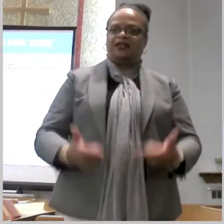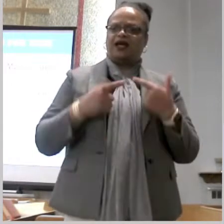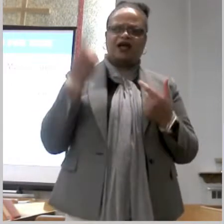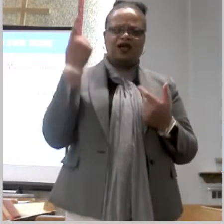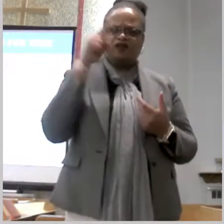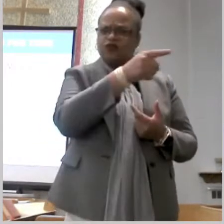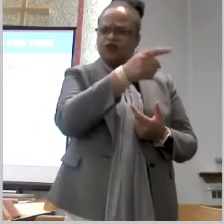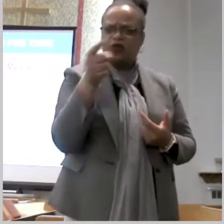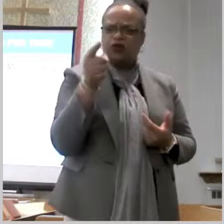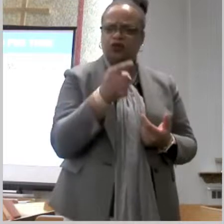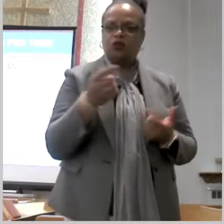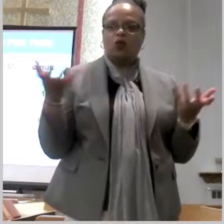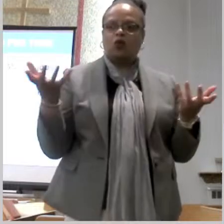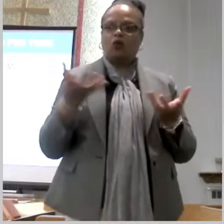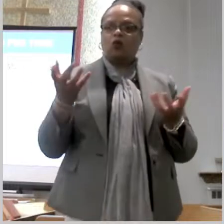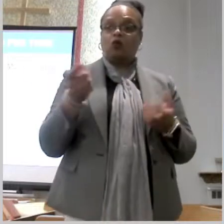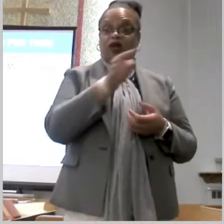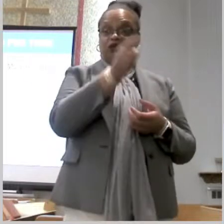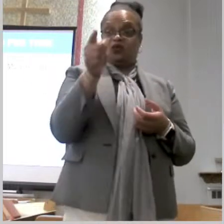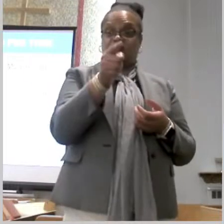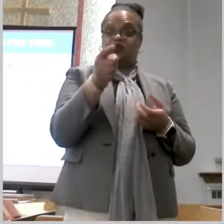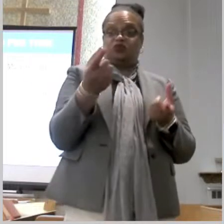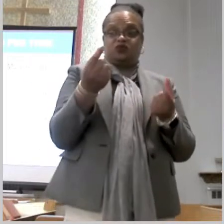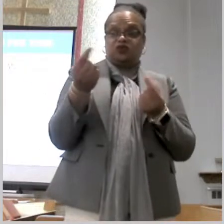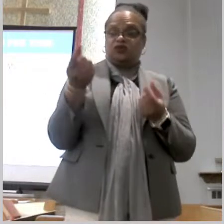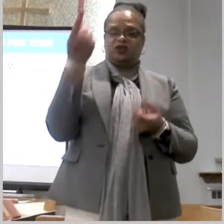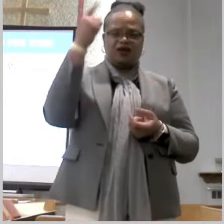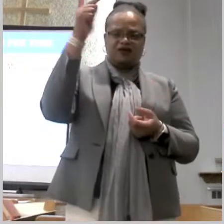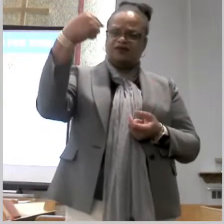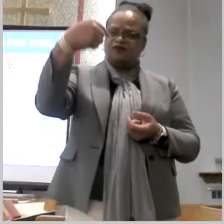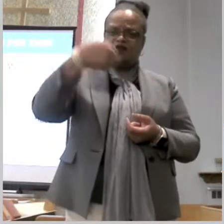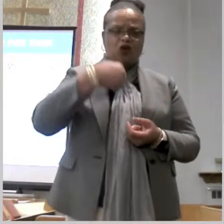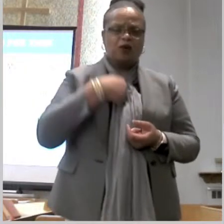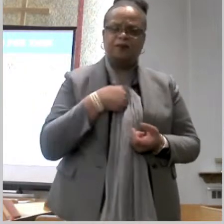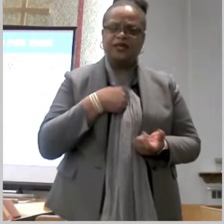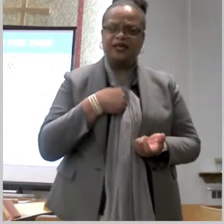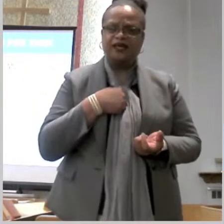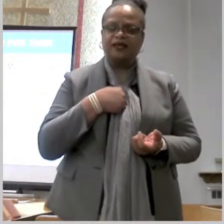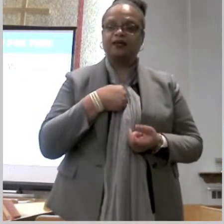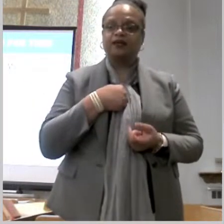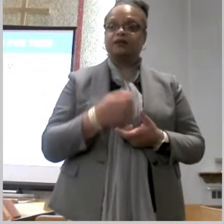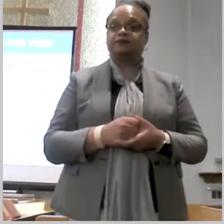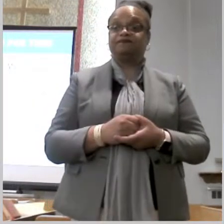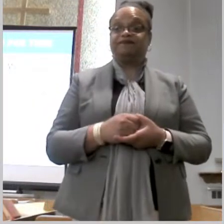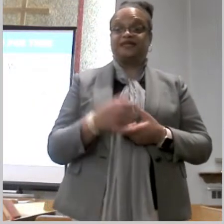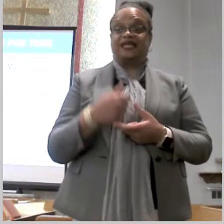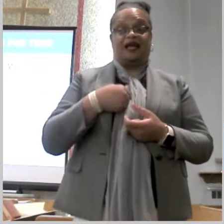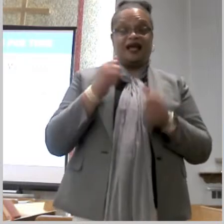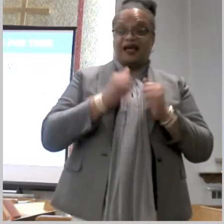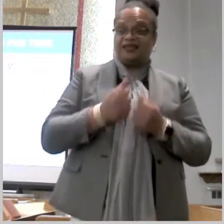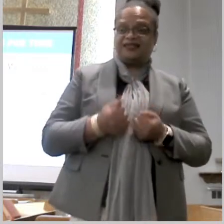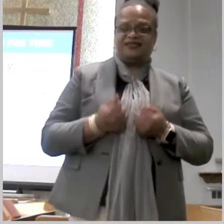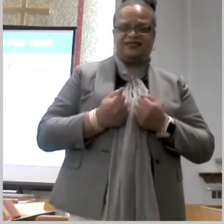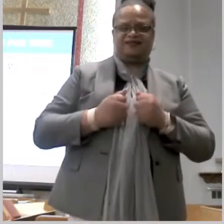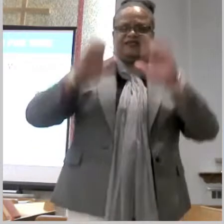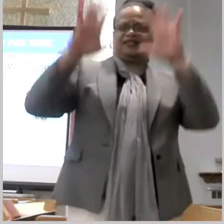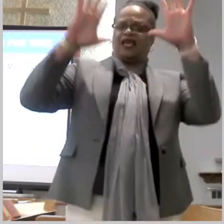I gave my life for thee. What hast thou given for me?